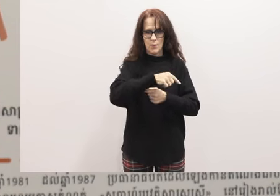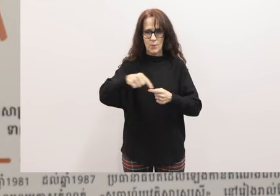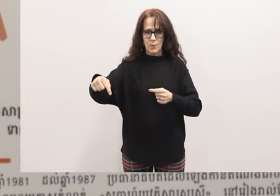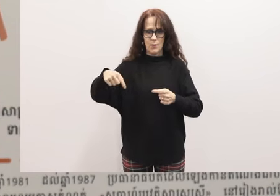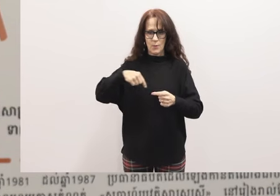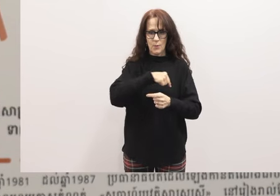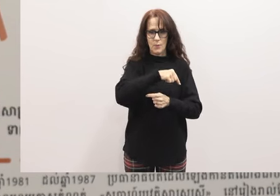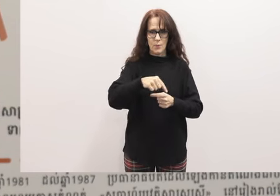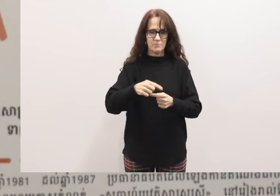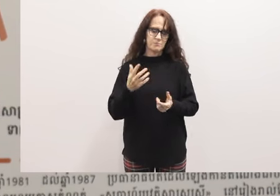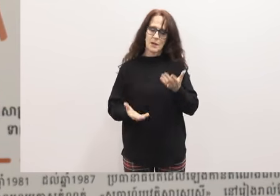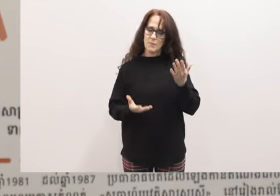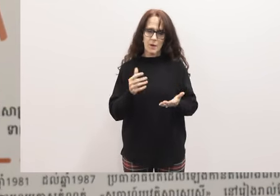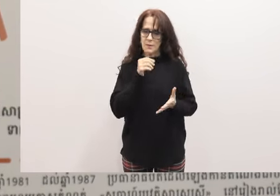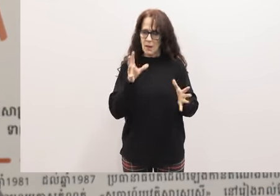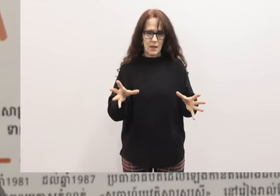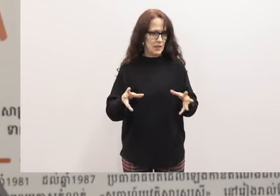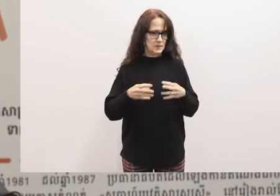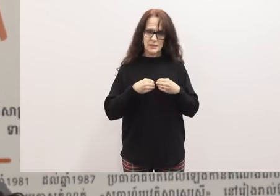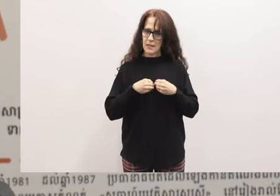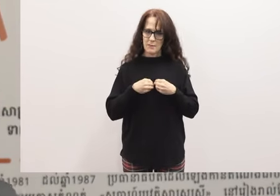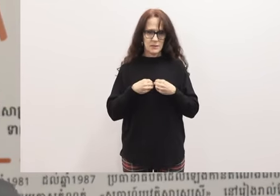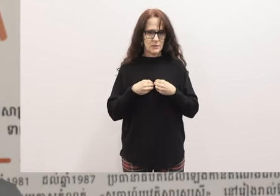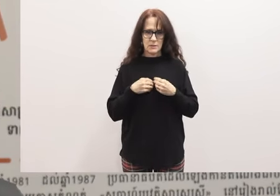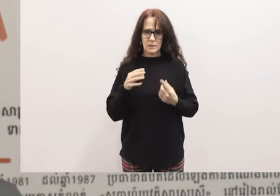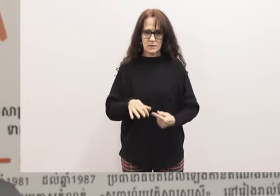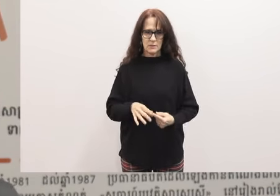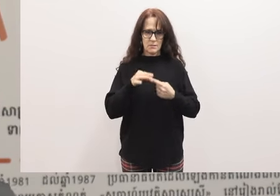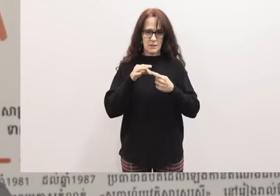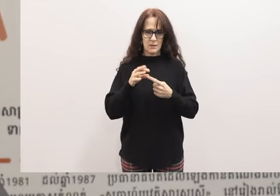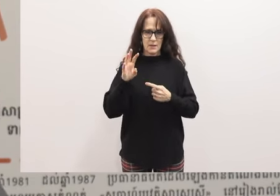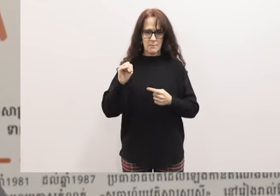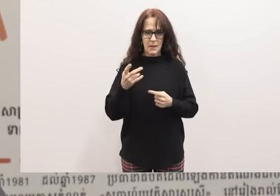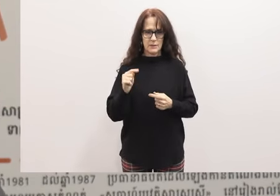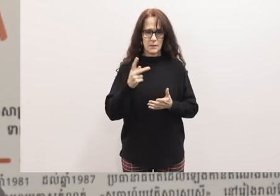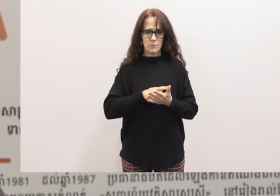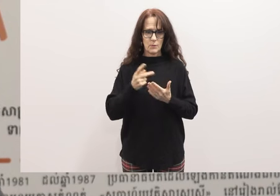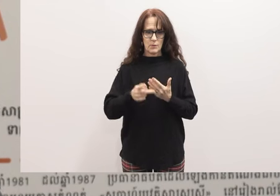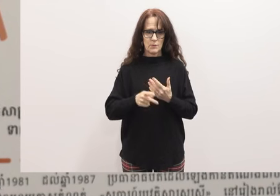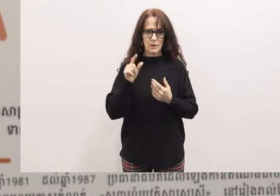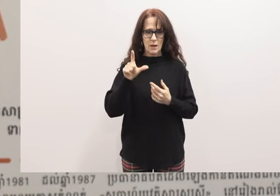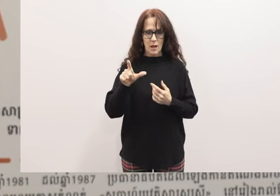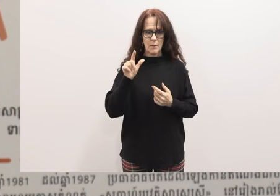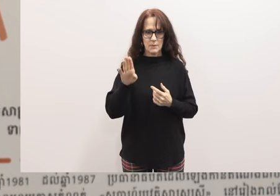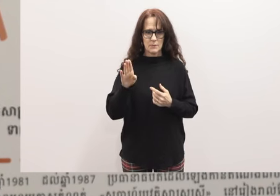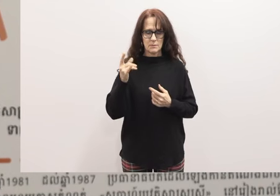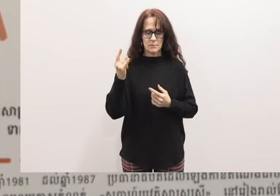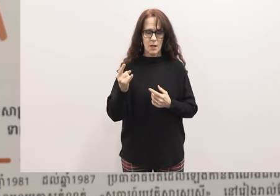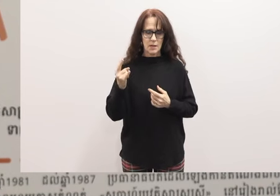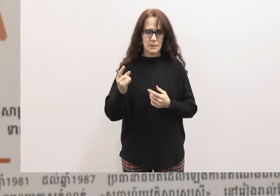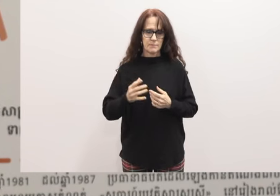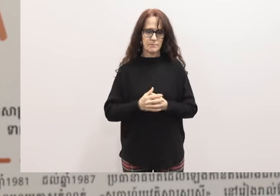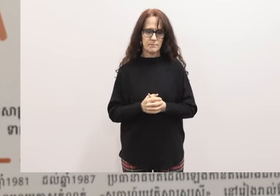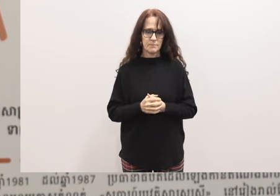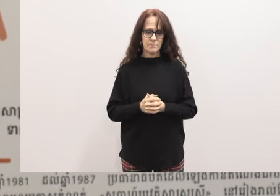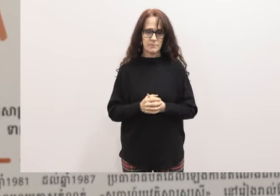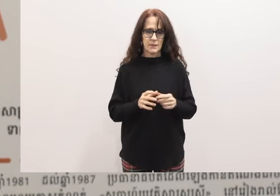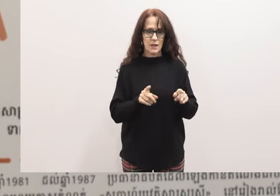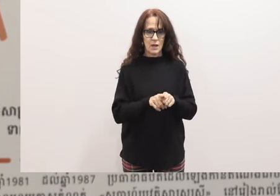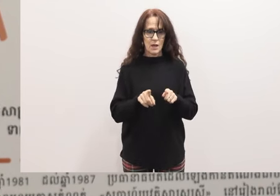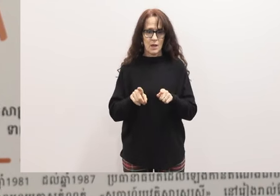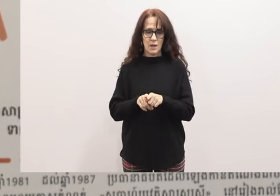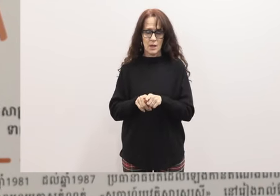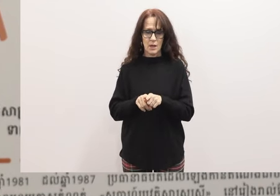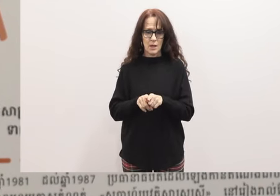they would probably not be accepted to the specialized magnet programs at Long Beach Poly. I also happened